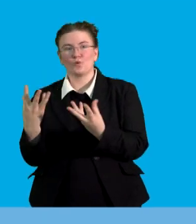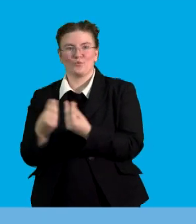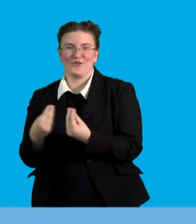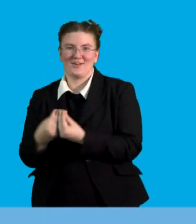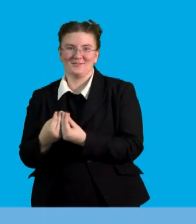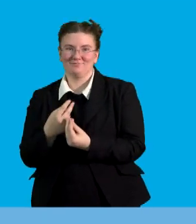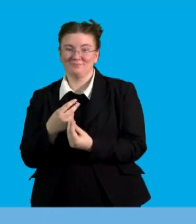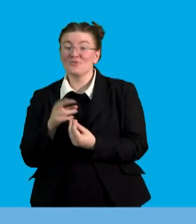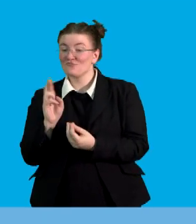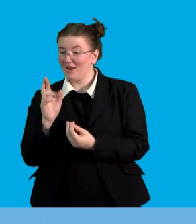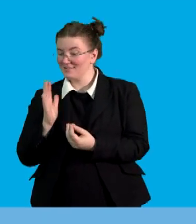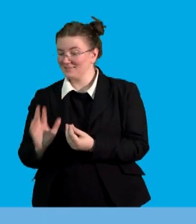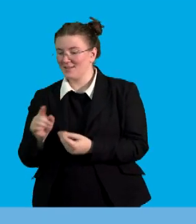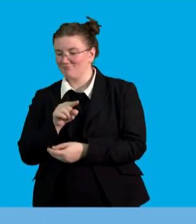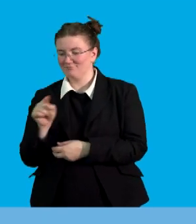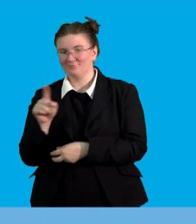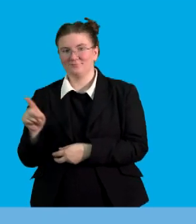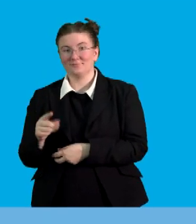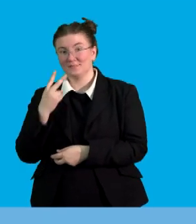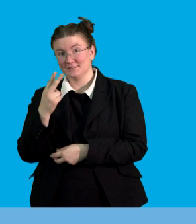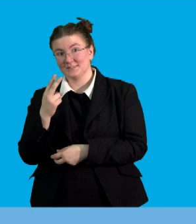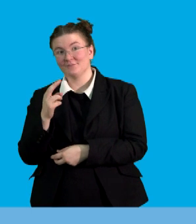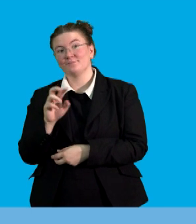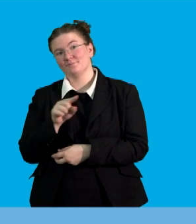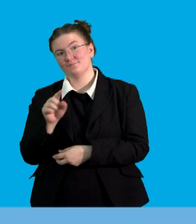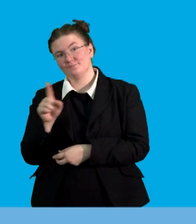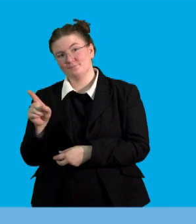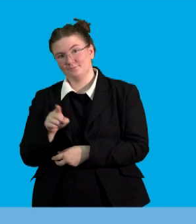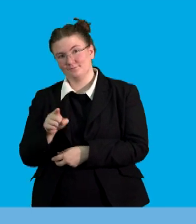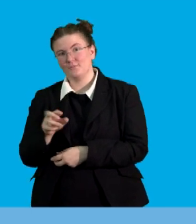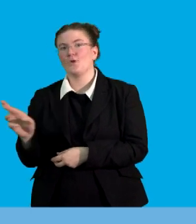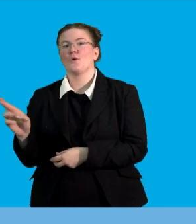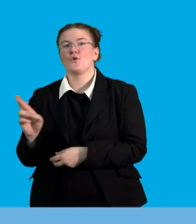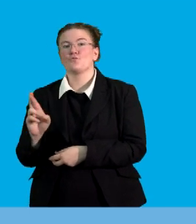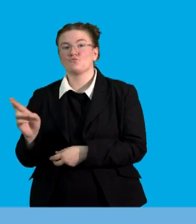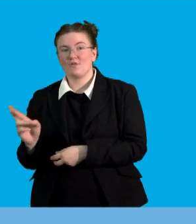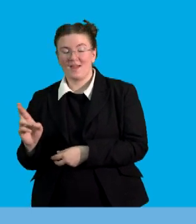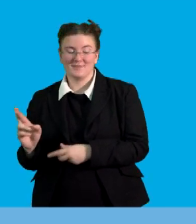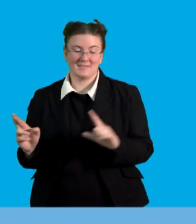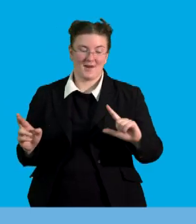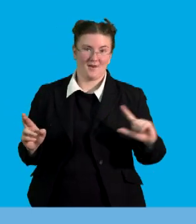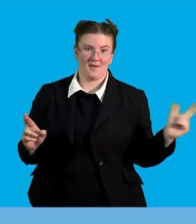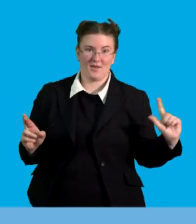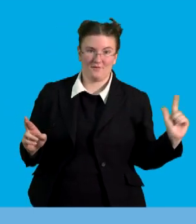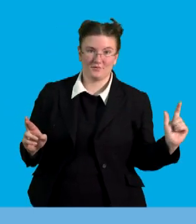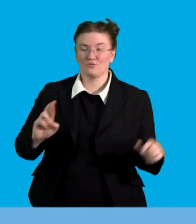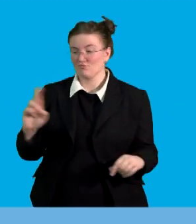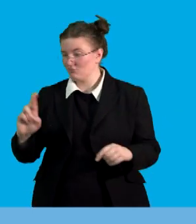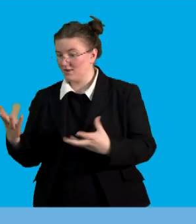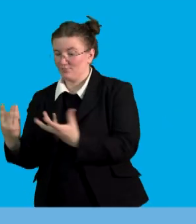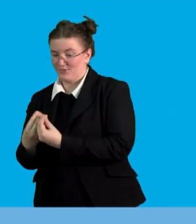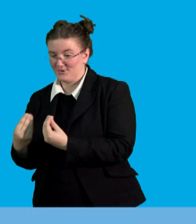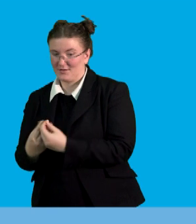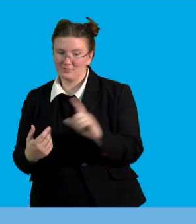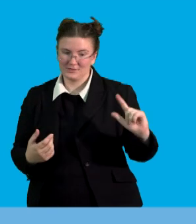Locate the arrow first. Here's our arrow. This is our right-hand side. That's our left-hand side. So now, right-hand side, products, left-hand